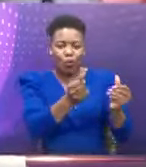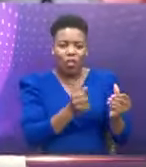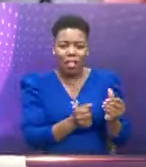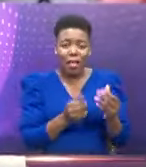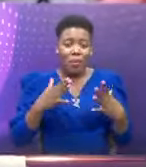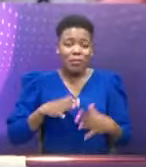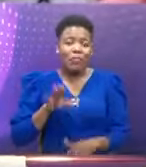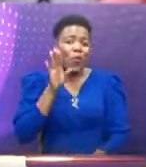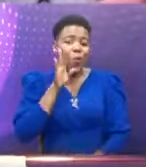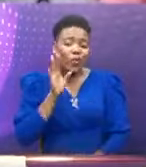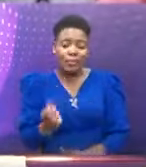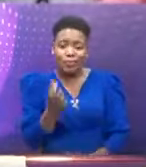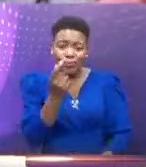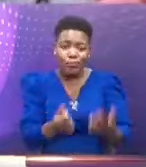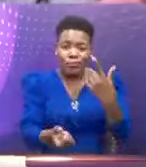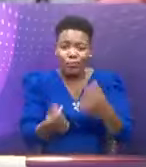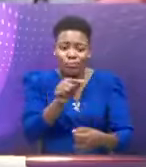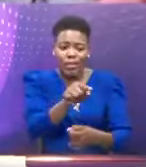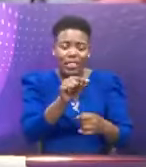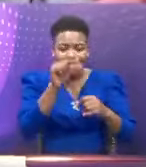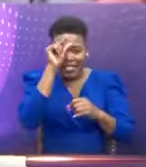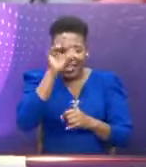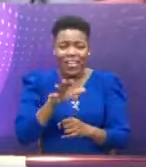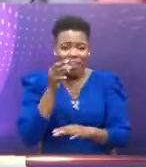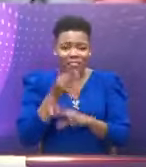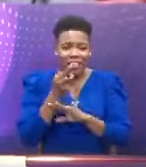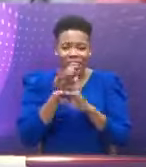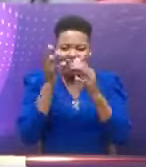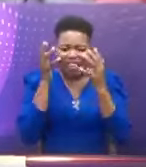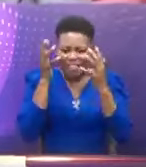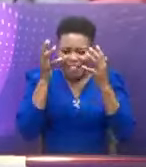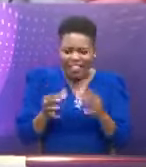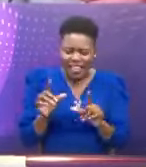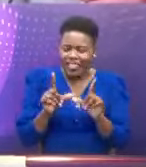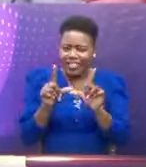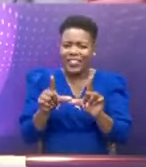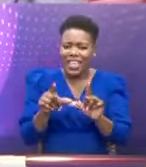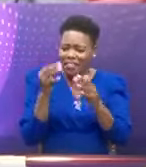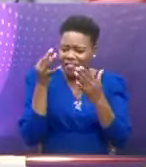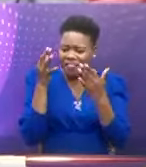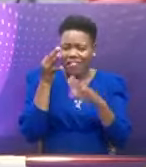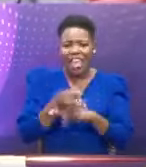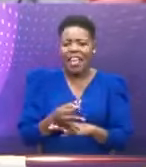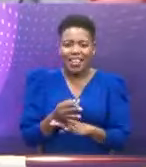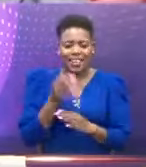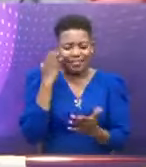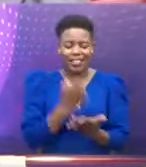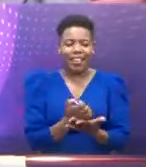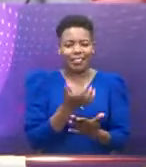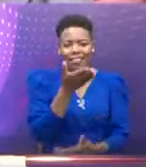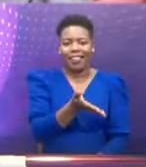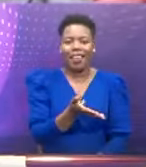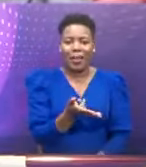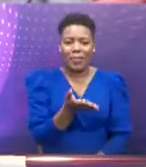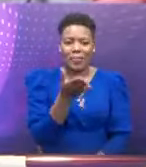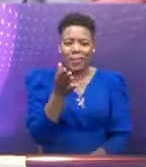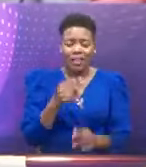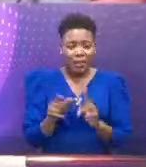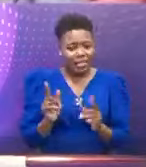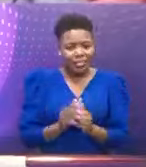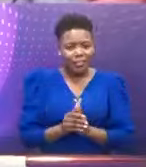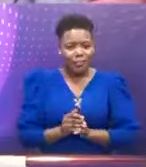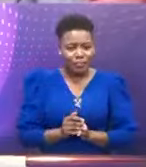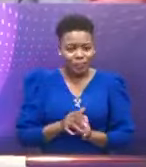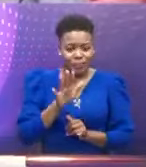matter, it comes up during elections and goes down after elections. It comes up during elections, goes